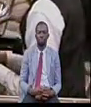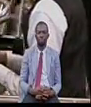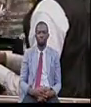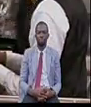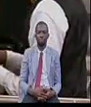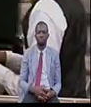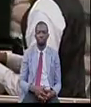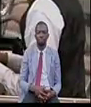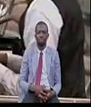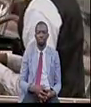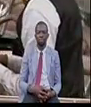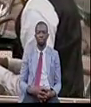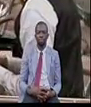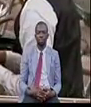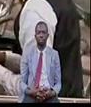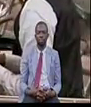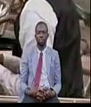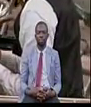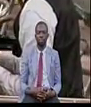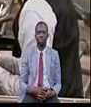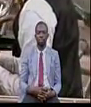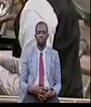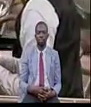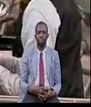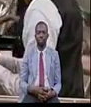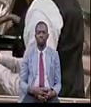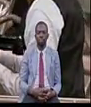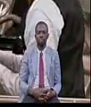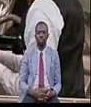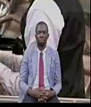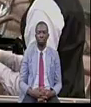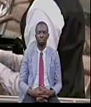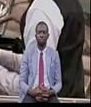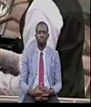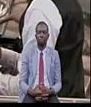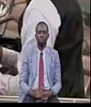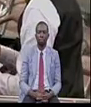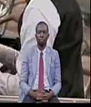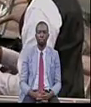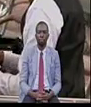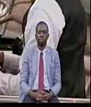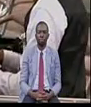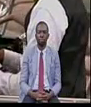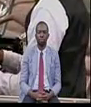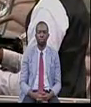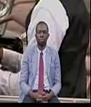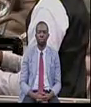Thank you.